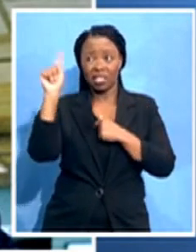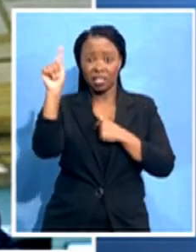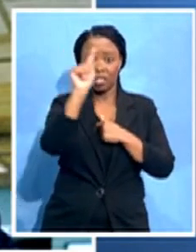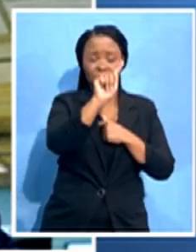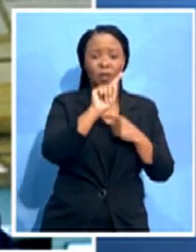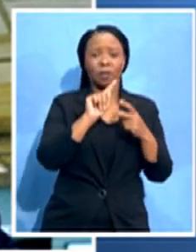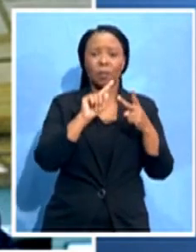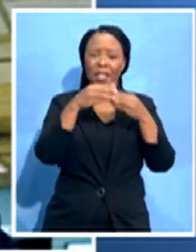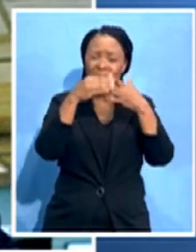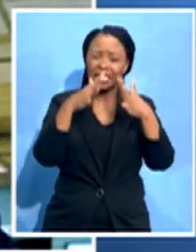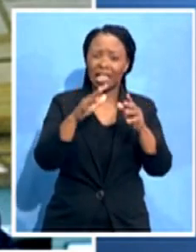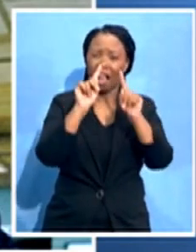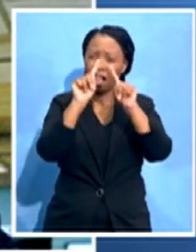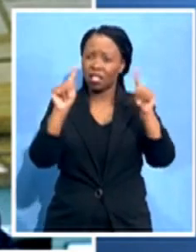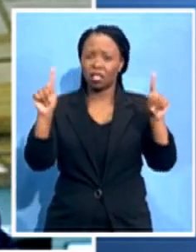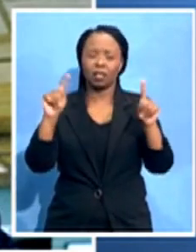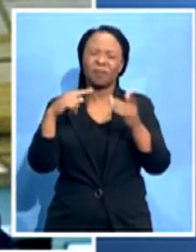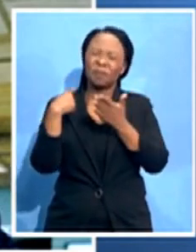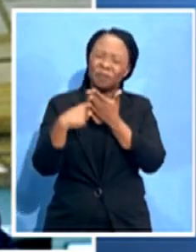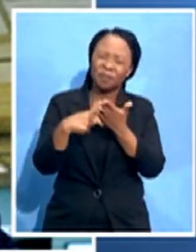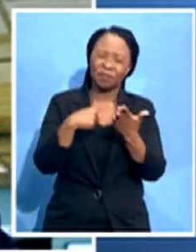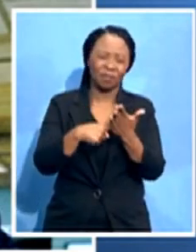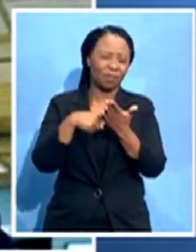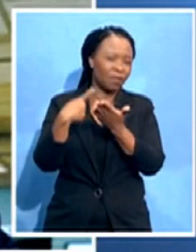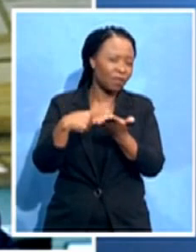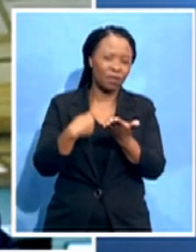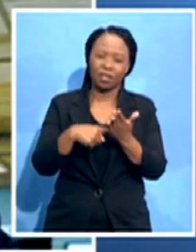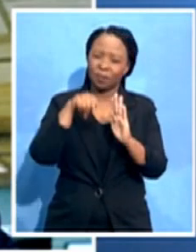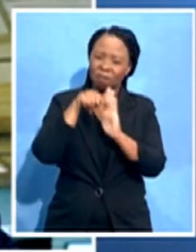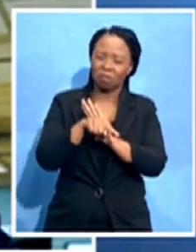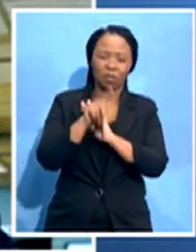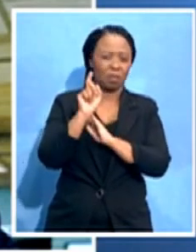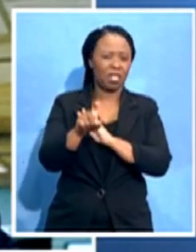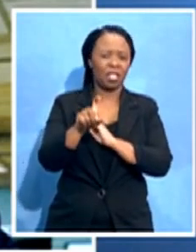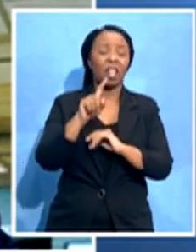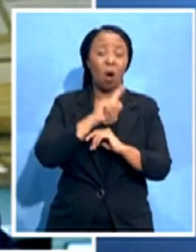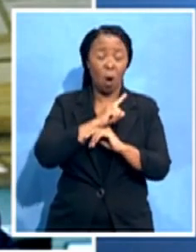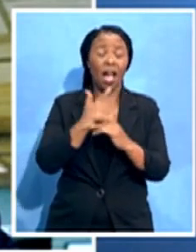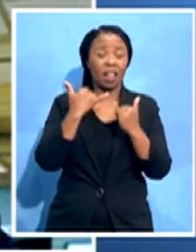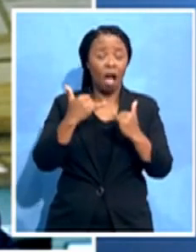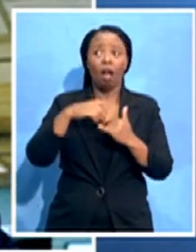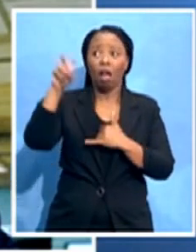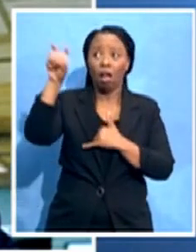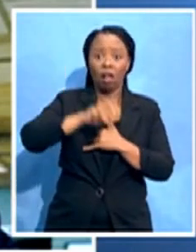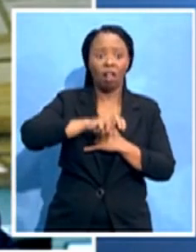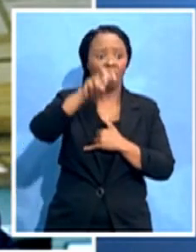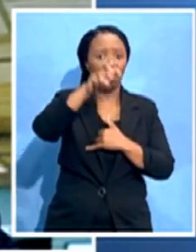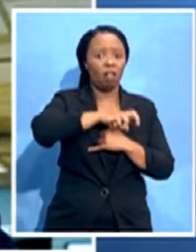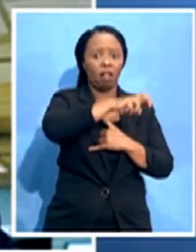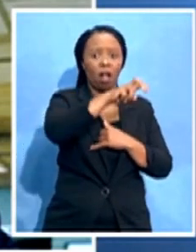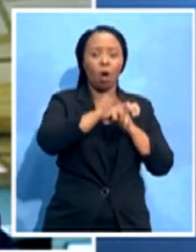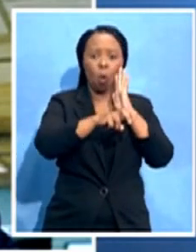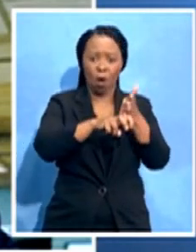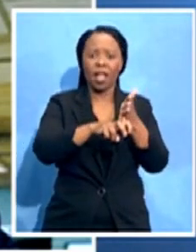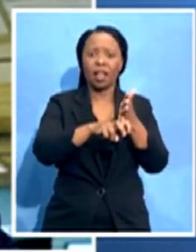well, because we are going to see that kind of a movement, because we know many people in the region